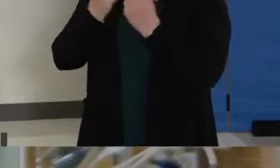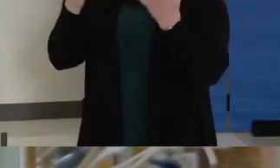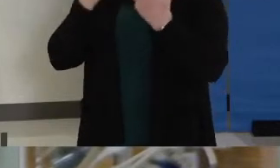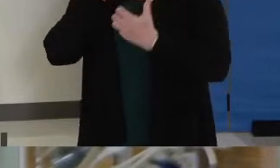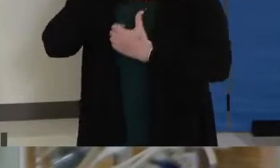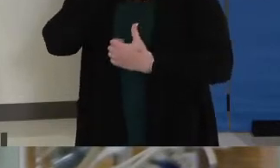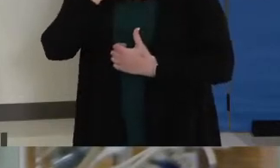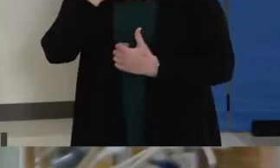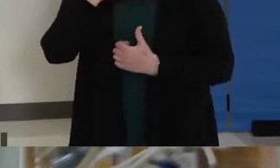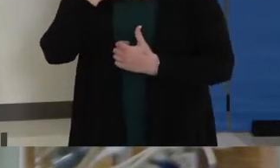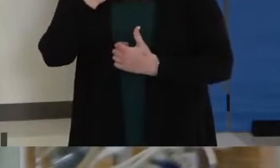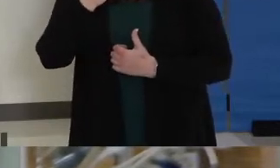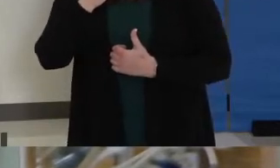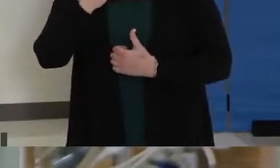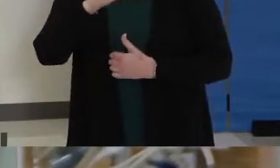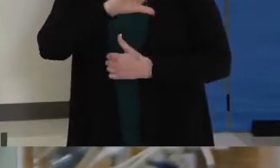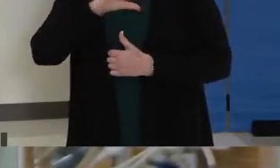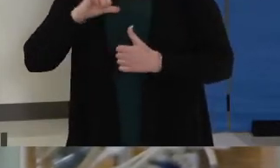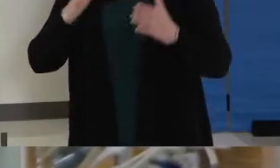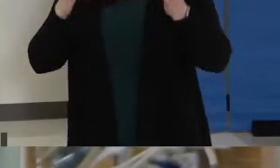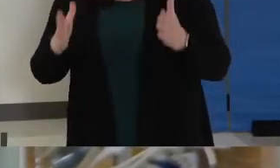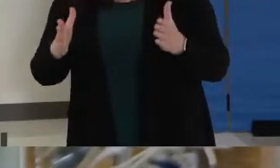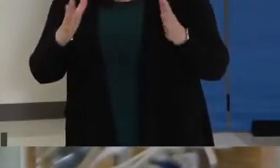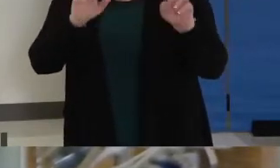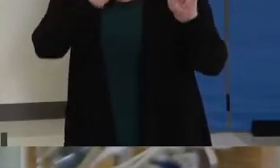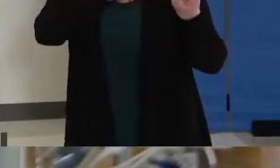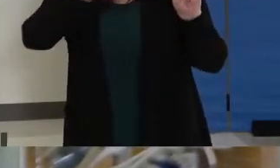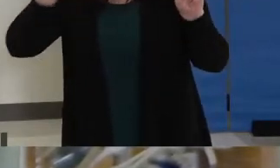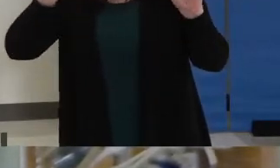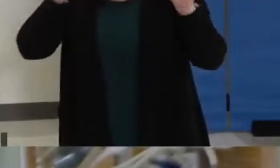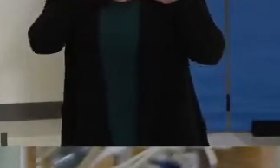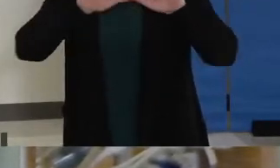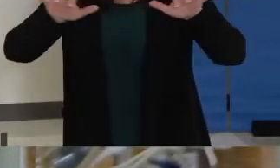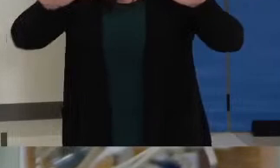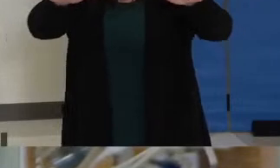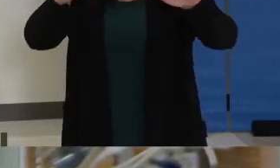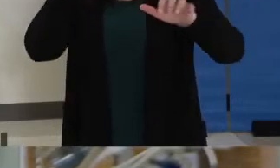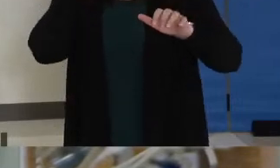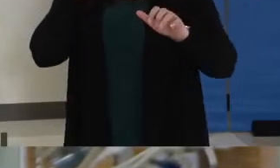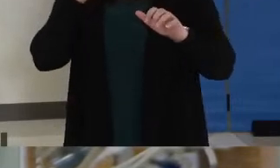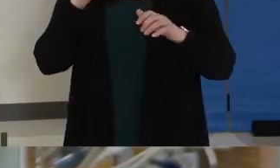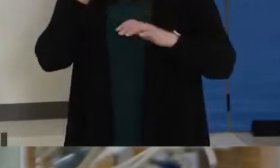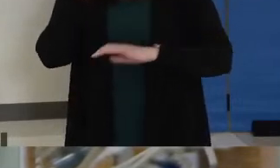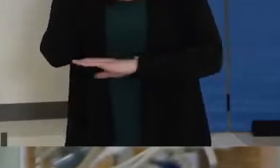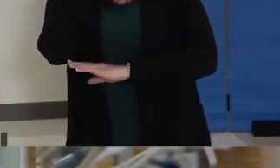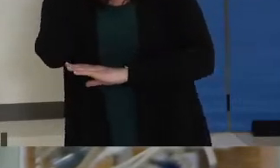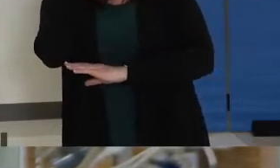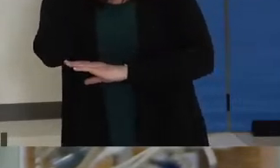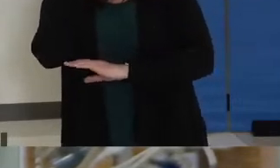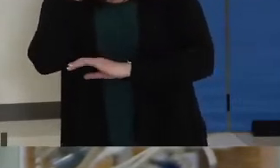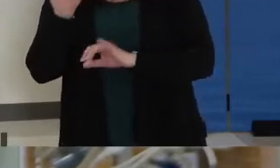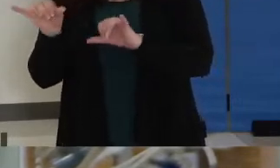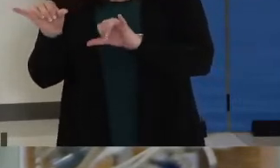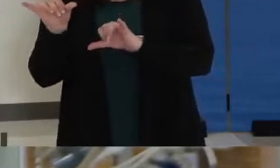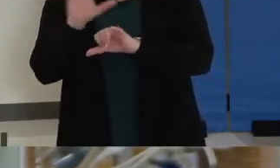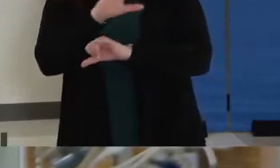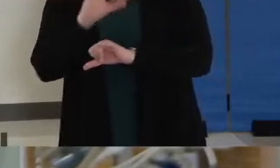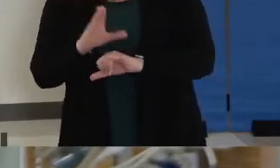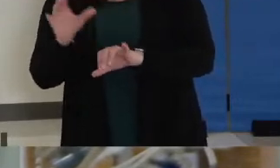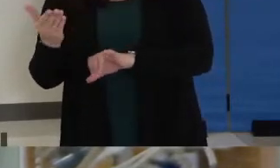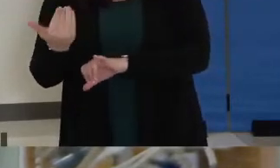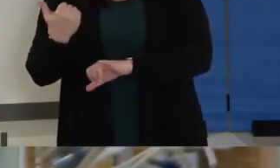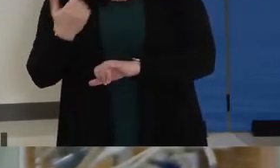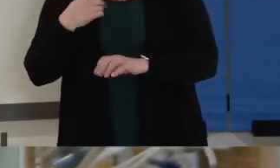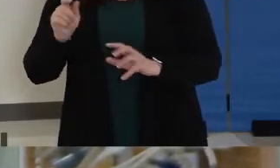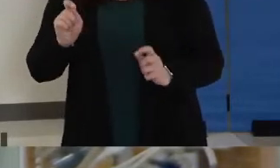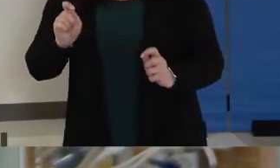thank the legislature for leaning in like never before with the governor to make mental